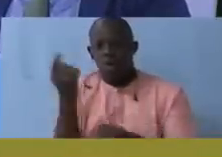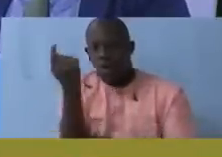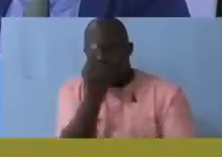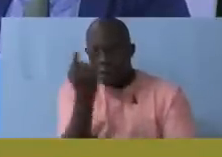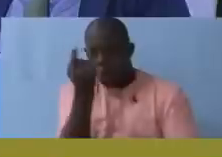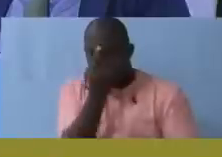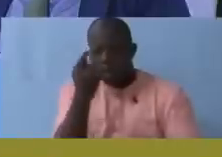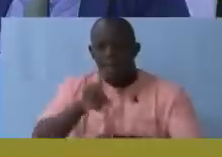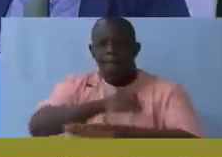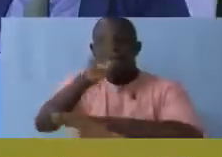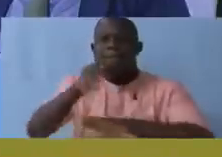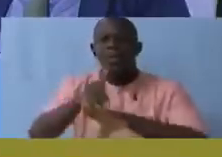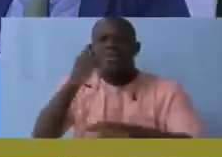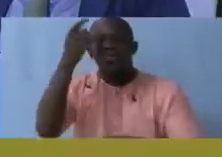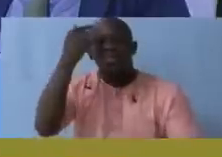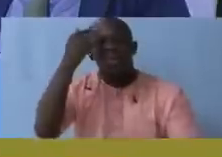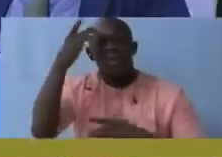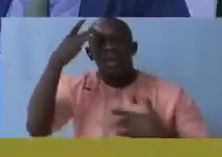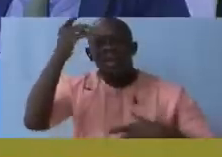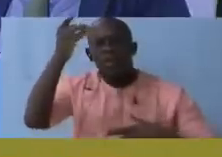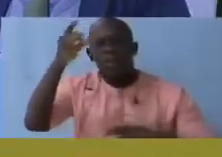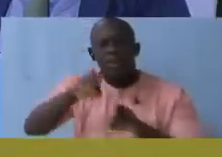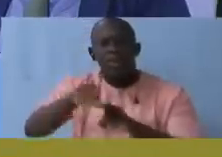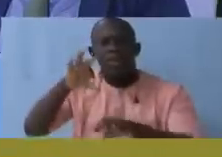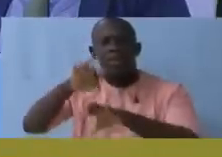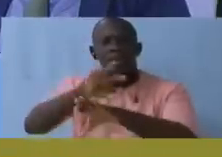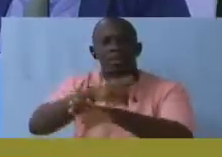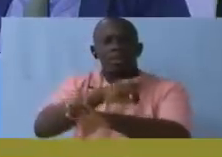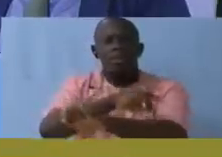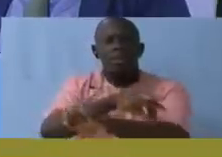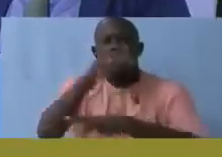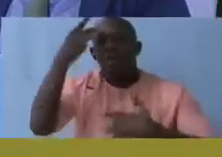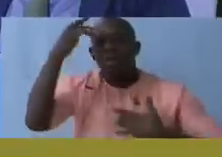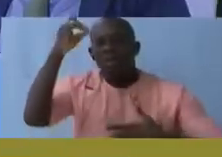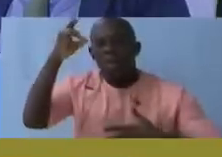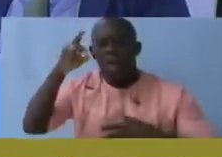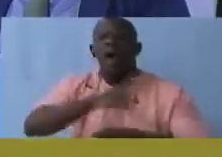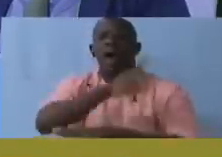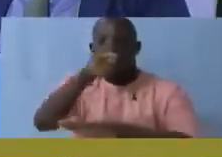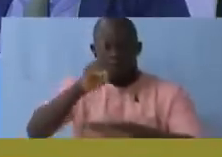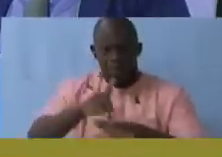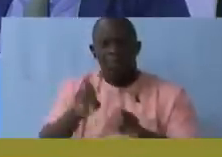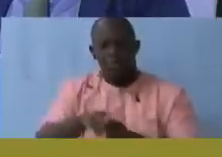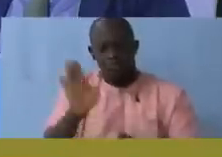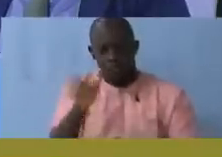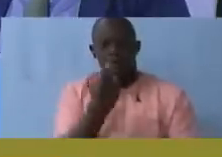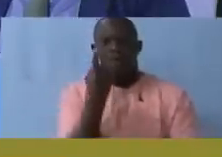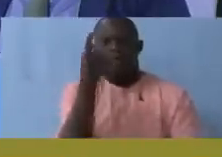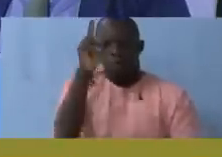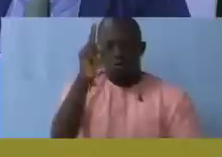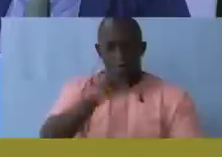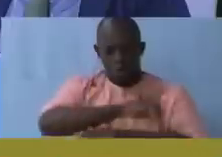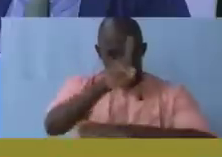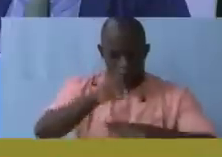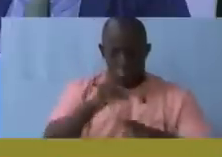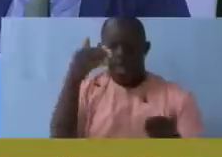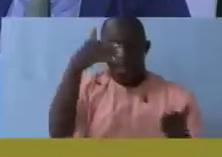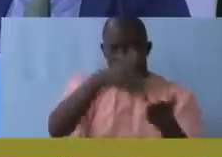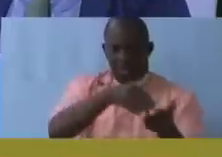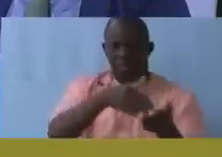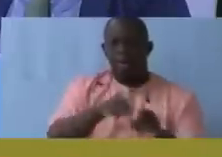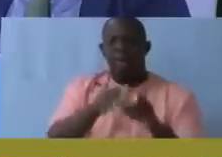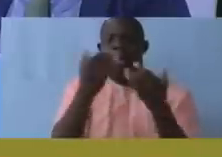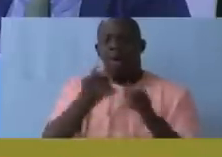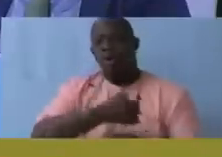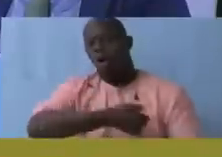my missile sample for confirmation. So that's where I went first. Then they